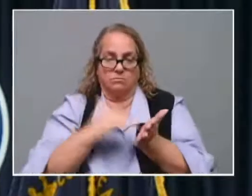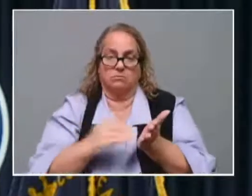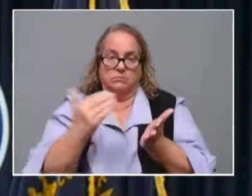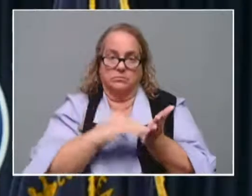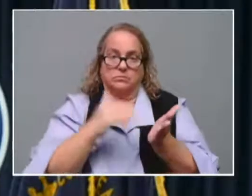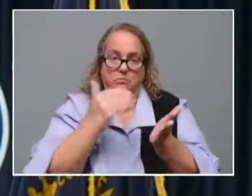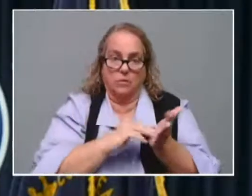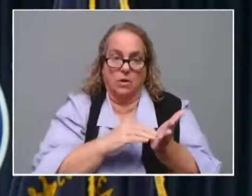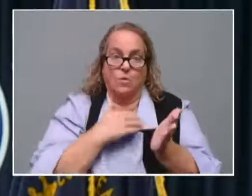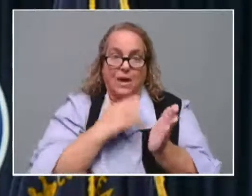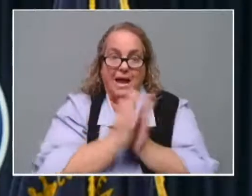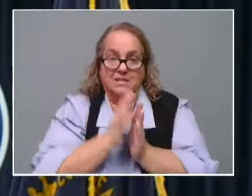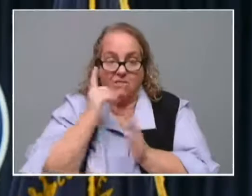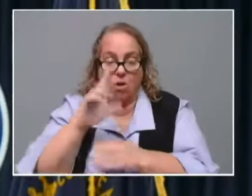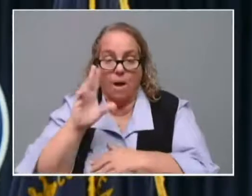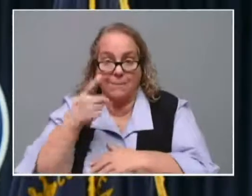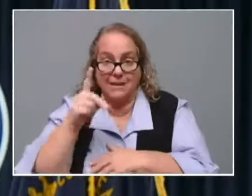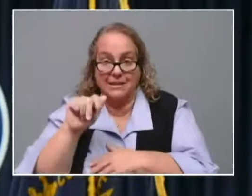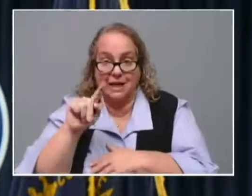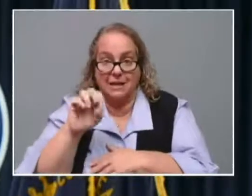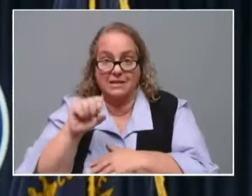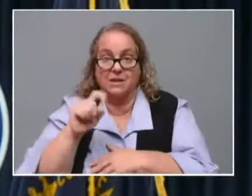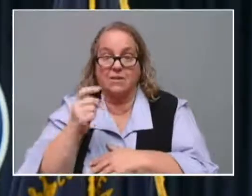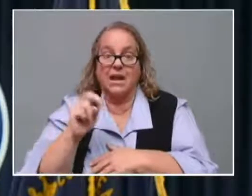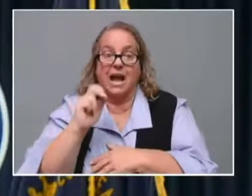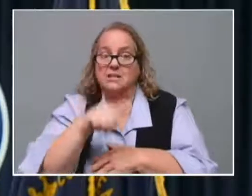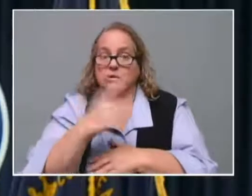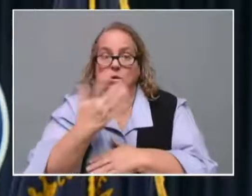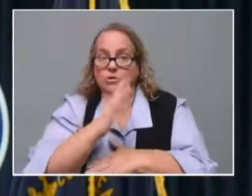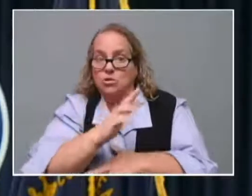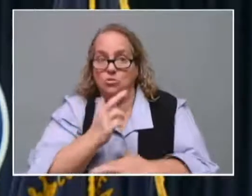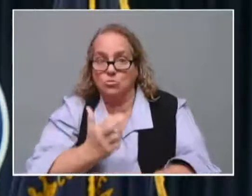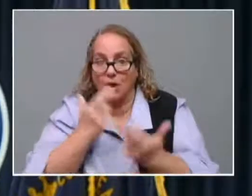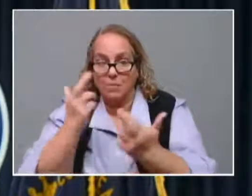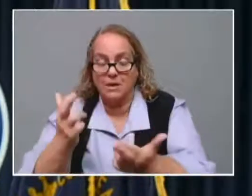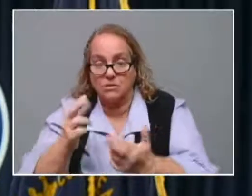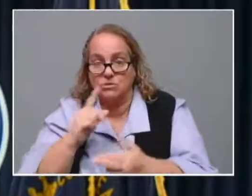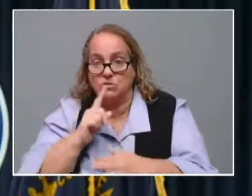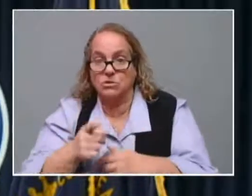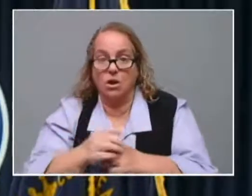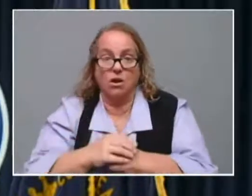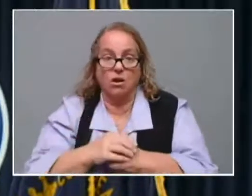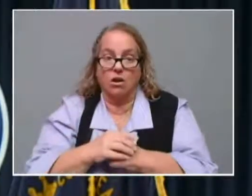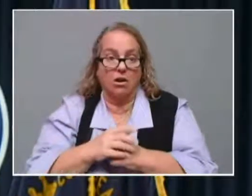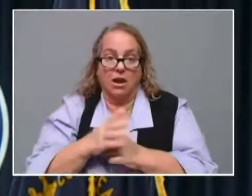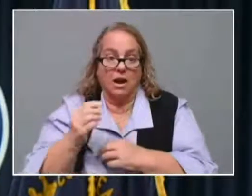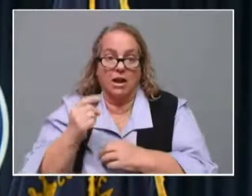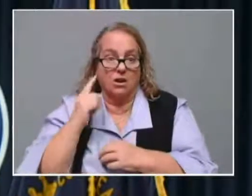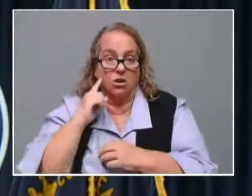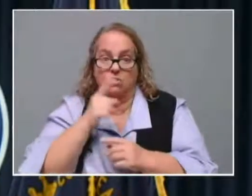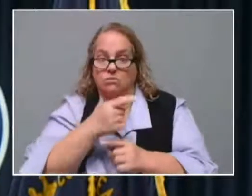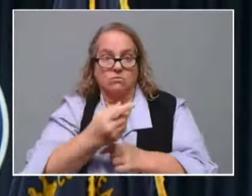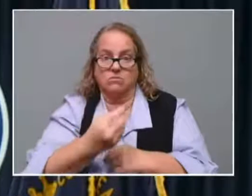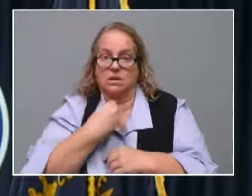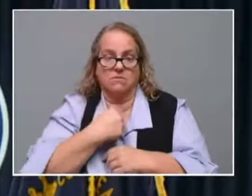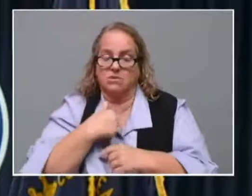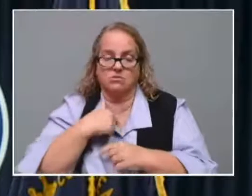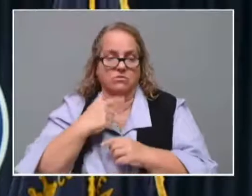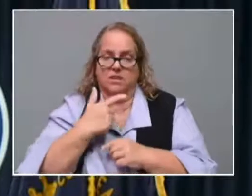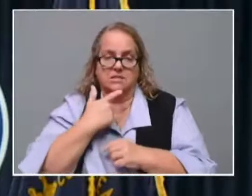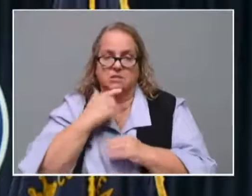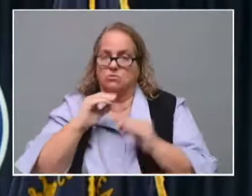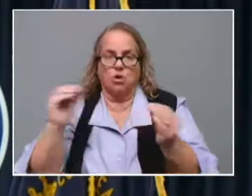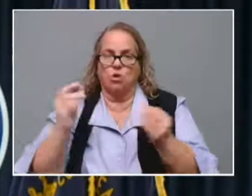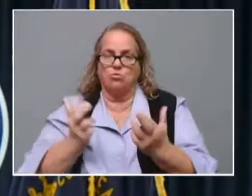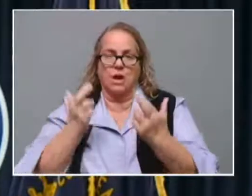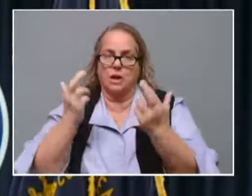ask for updates and then ask what the recommendation is. Eventually it came back no recommendation. And given